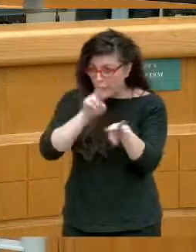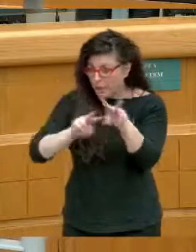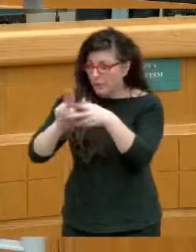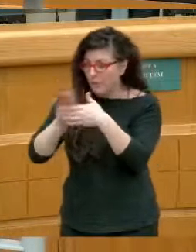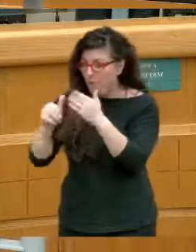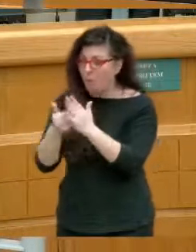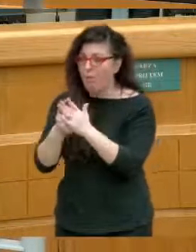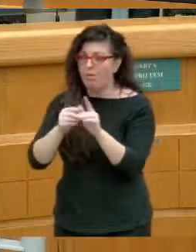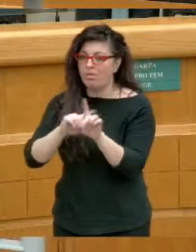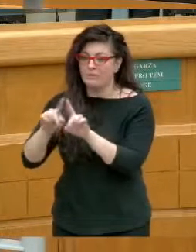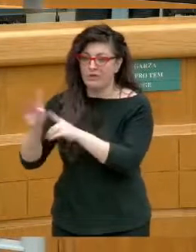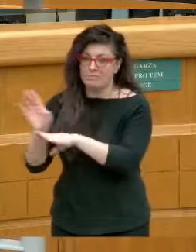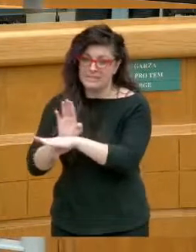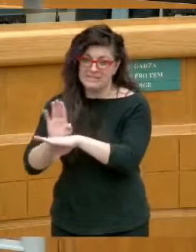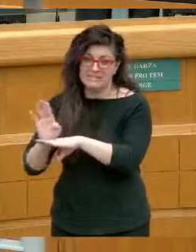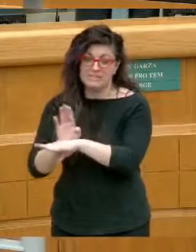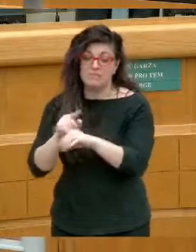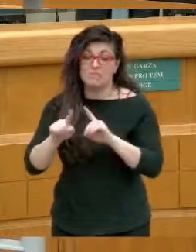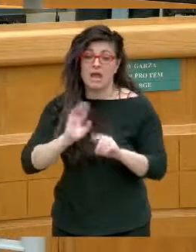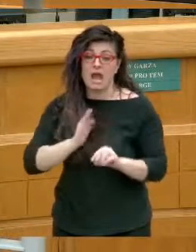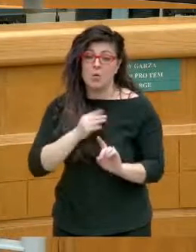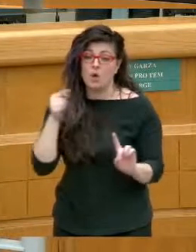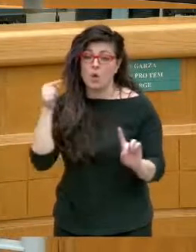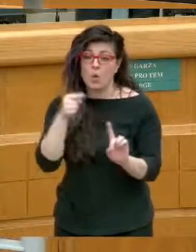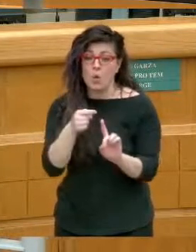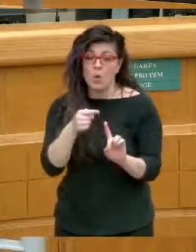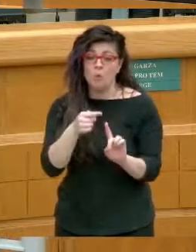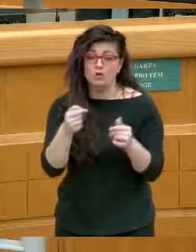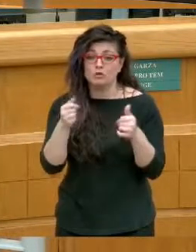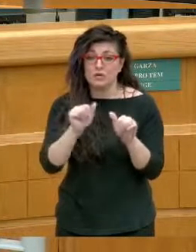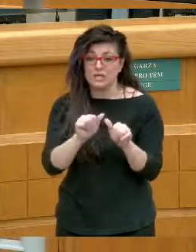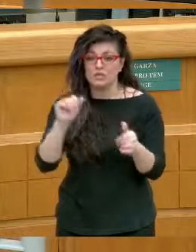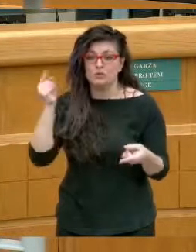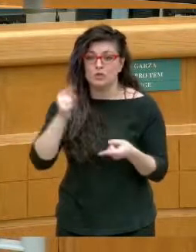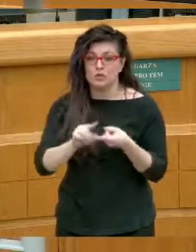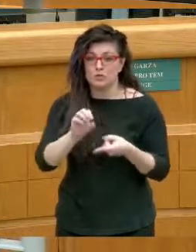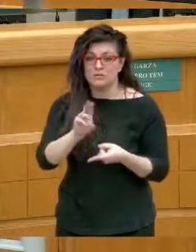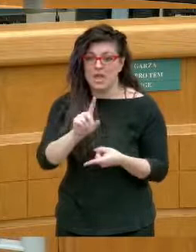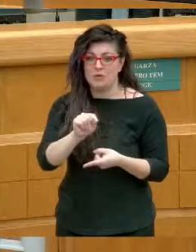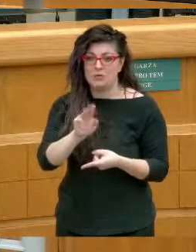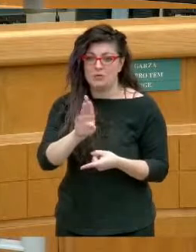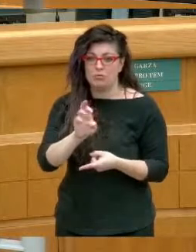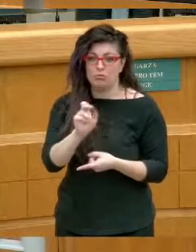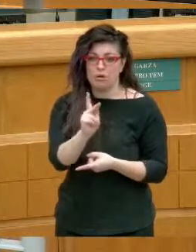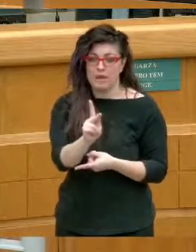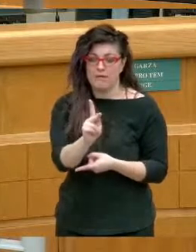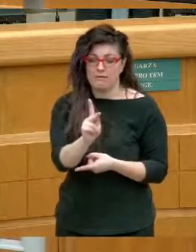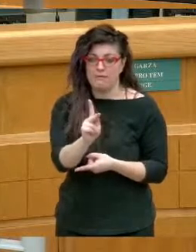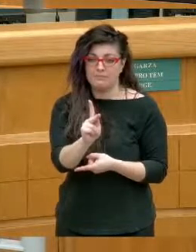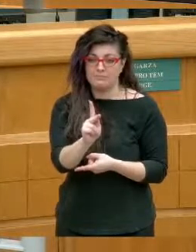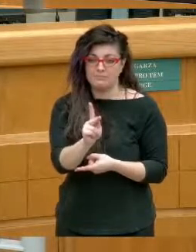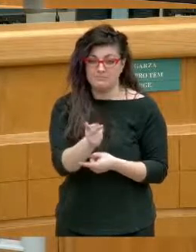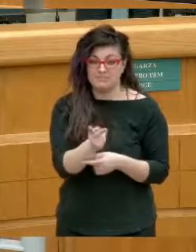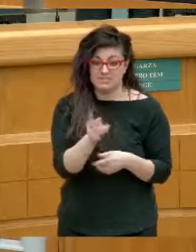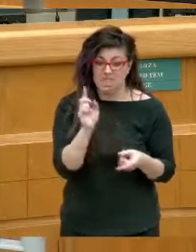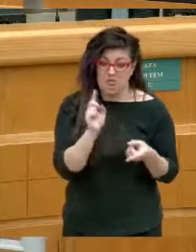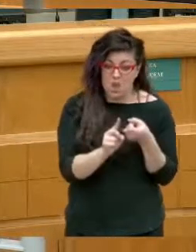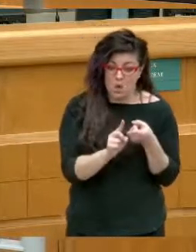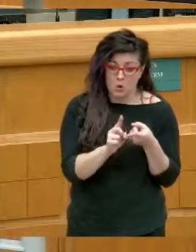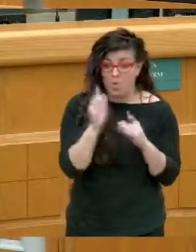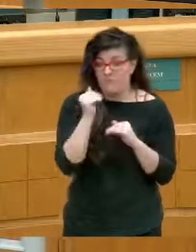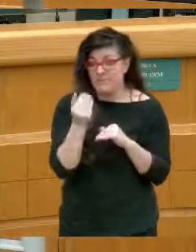these outbreaks down to zero, or preferably not a lot of different businesses having them happen at the same time.